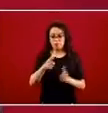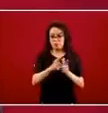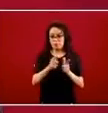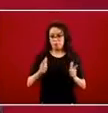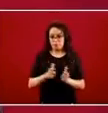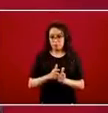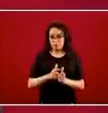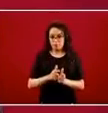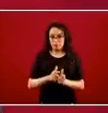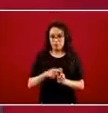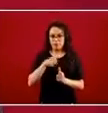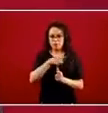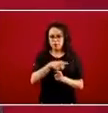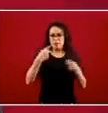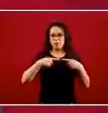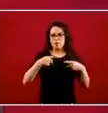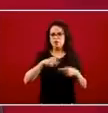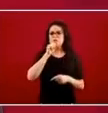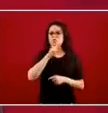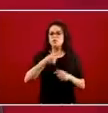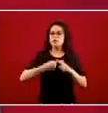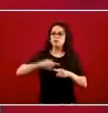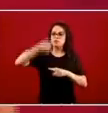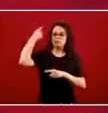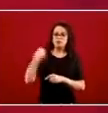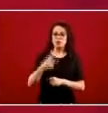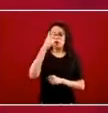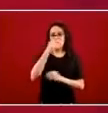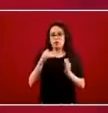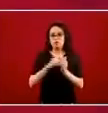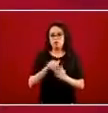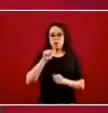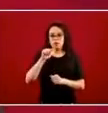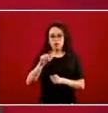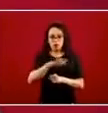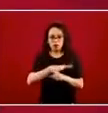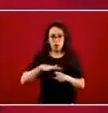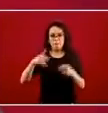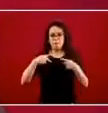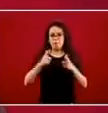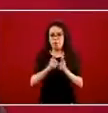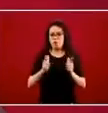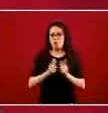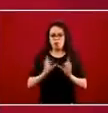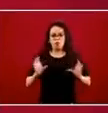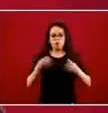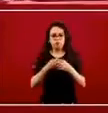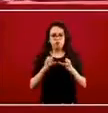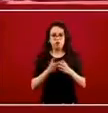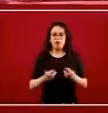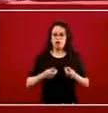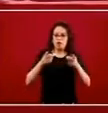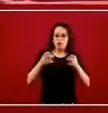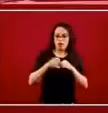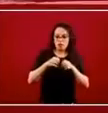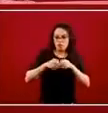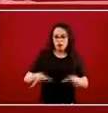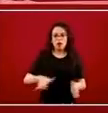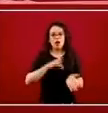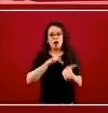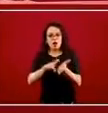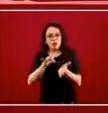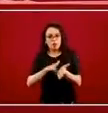supporting the local economies and creating community networks and facilitating access